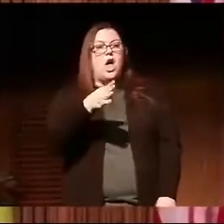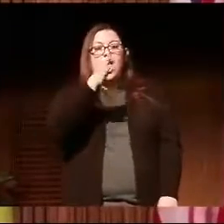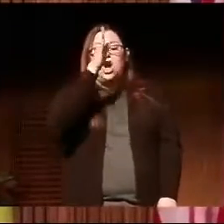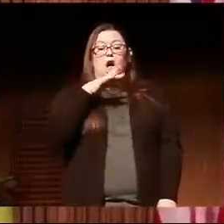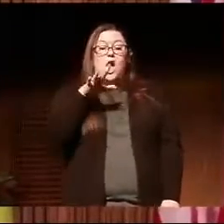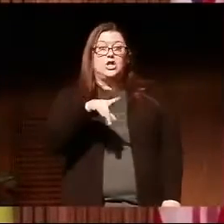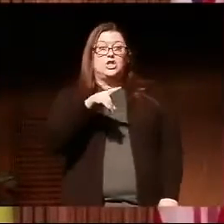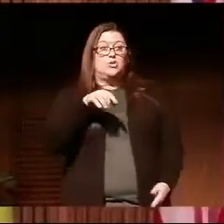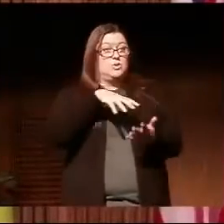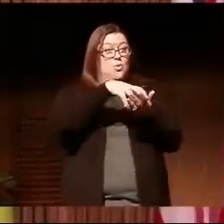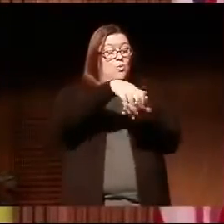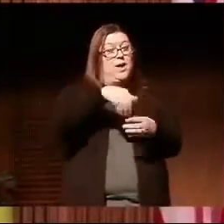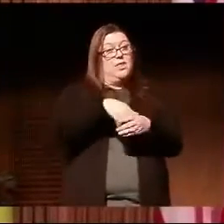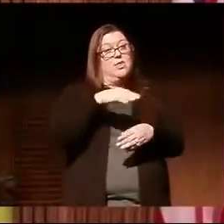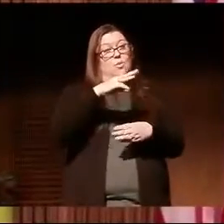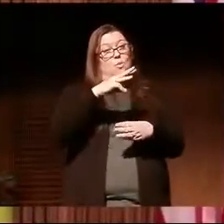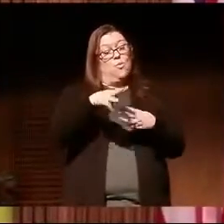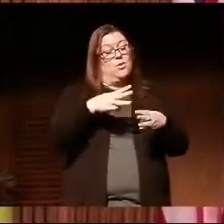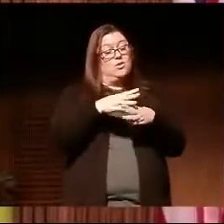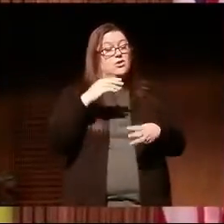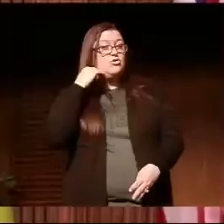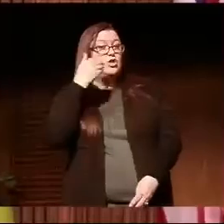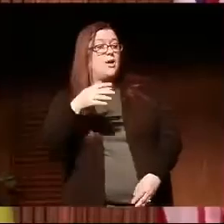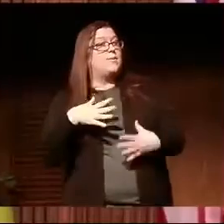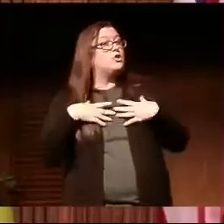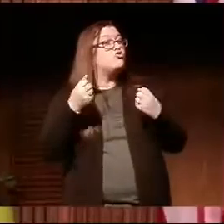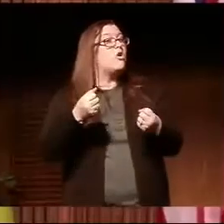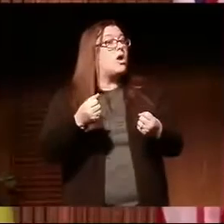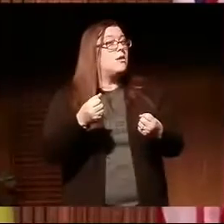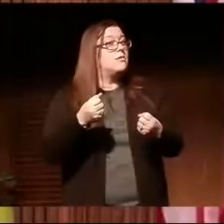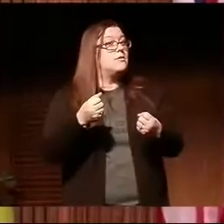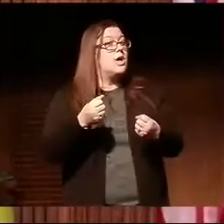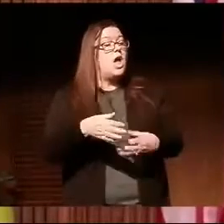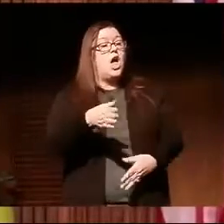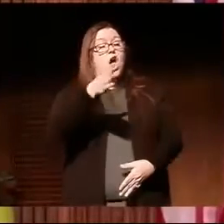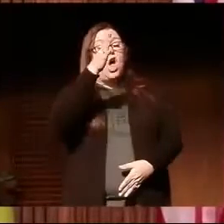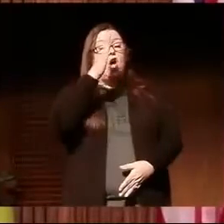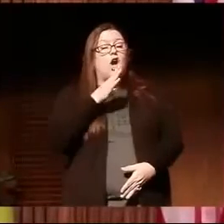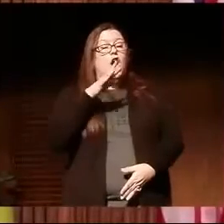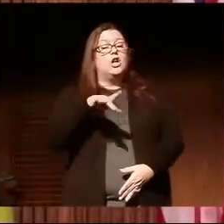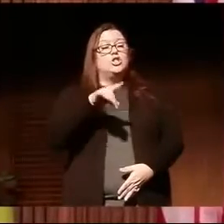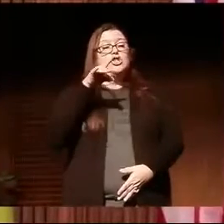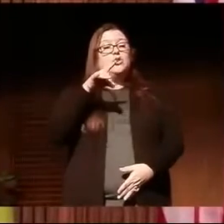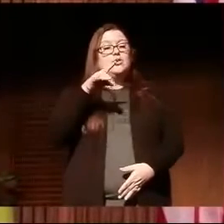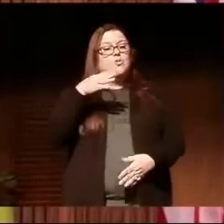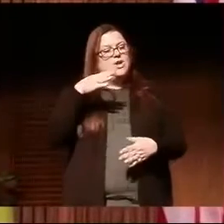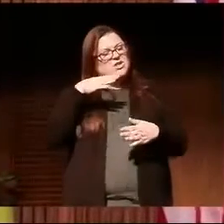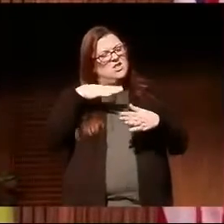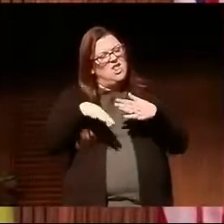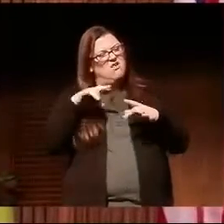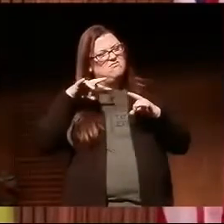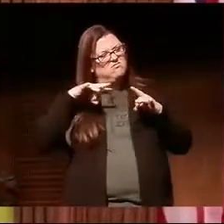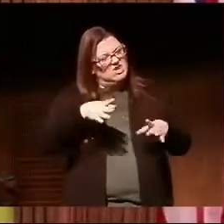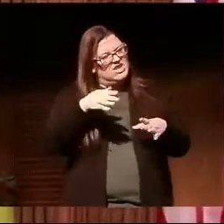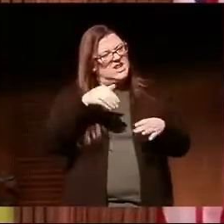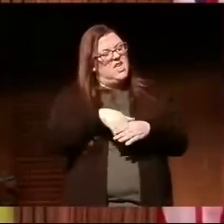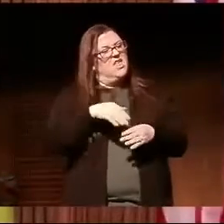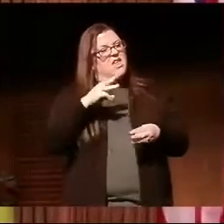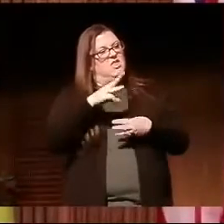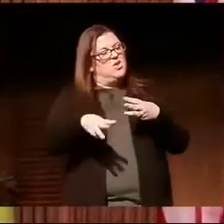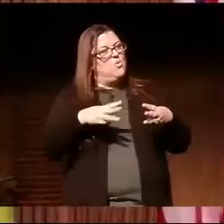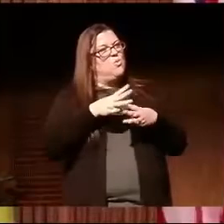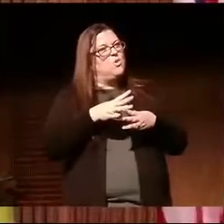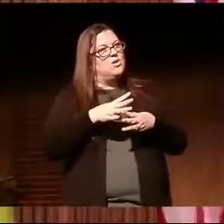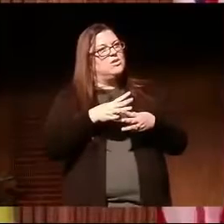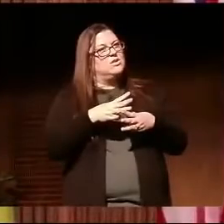world to shame the strong. God chose what is low and despised in the world, even things that are not, to